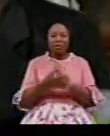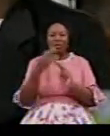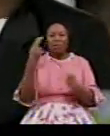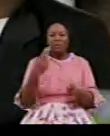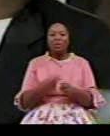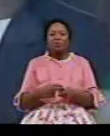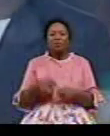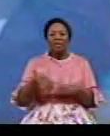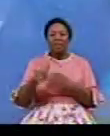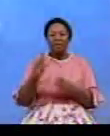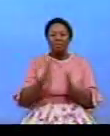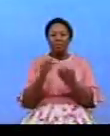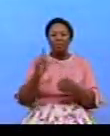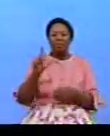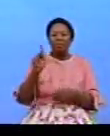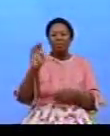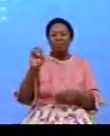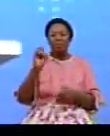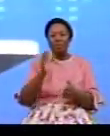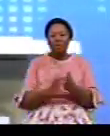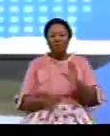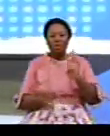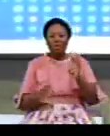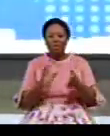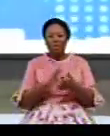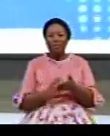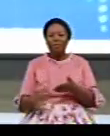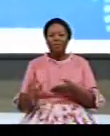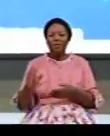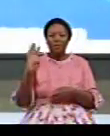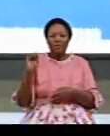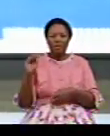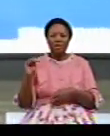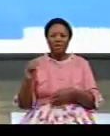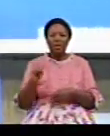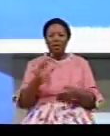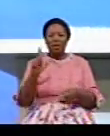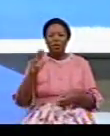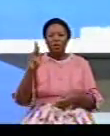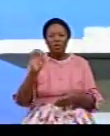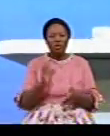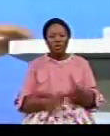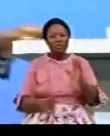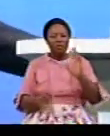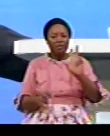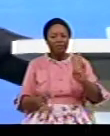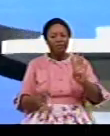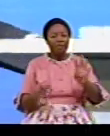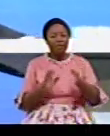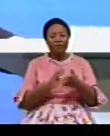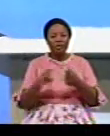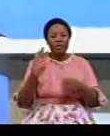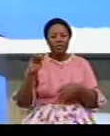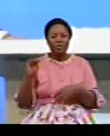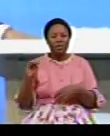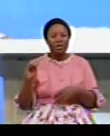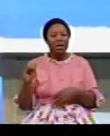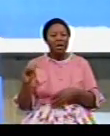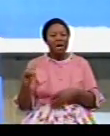and reign. Look at that. Till he come and reign righteousness upon